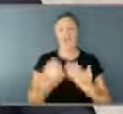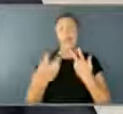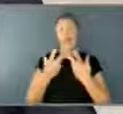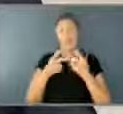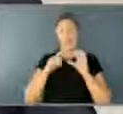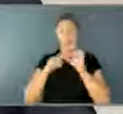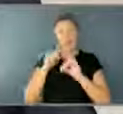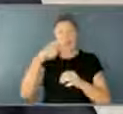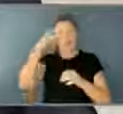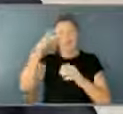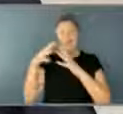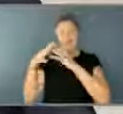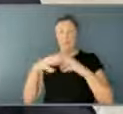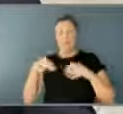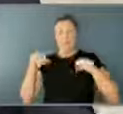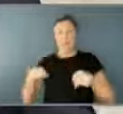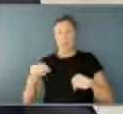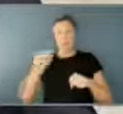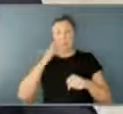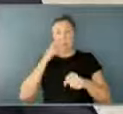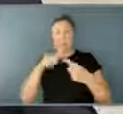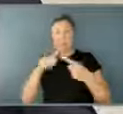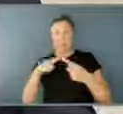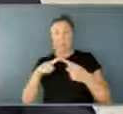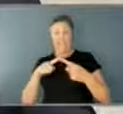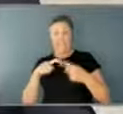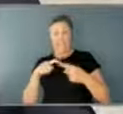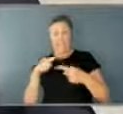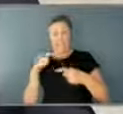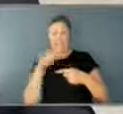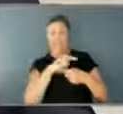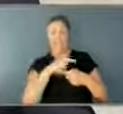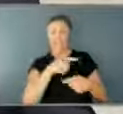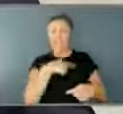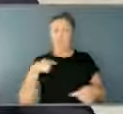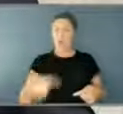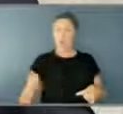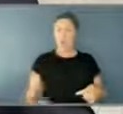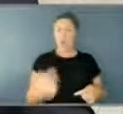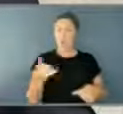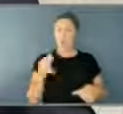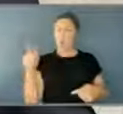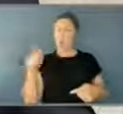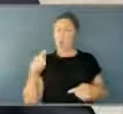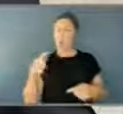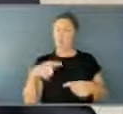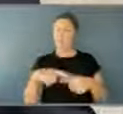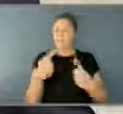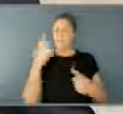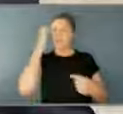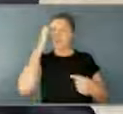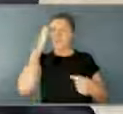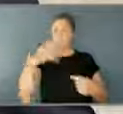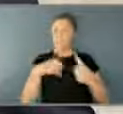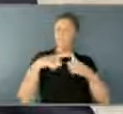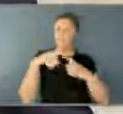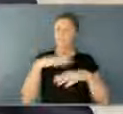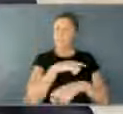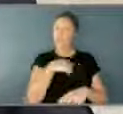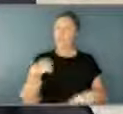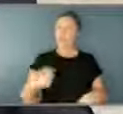of China? Can you give us some more specifics on that part of your conversation? I believe strongly that the position that has been taken